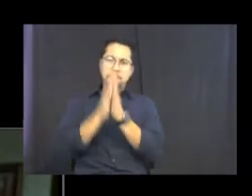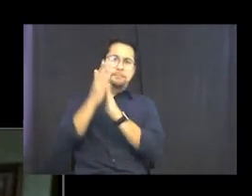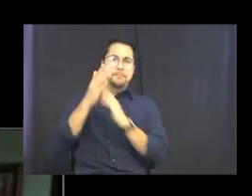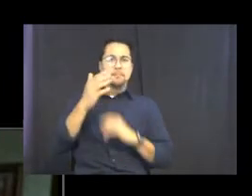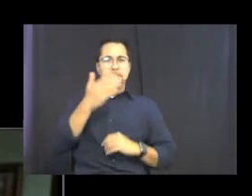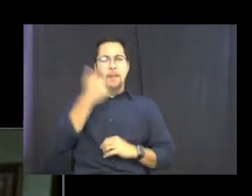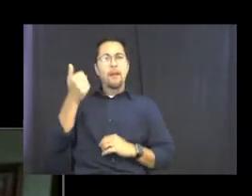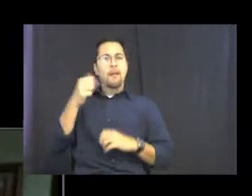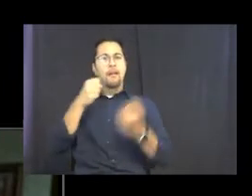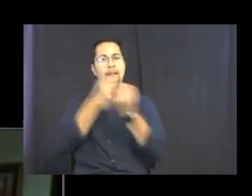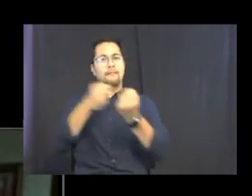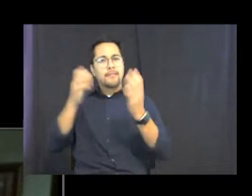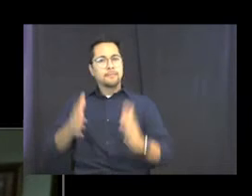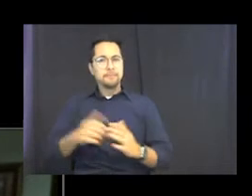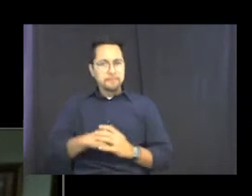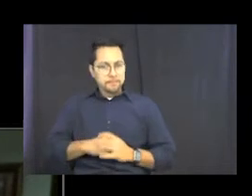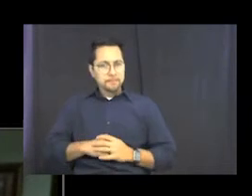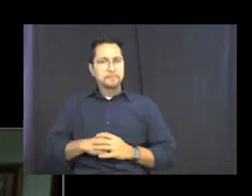advocates.